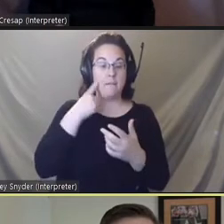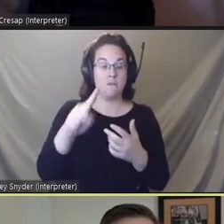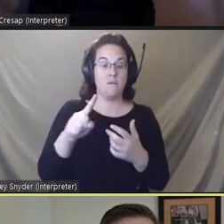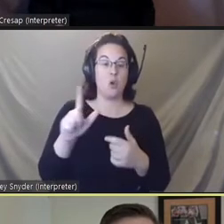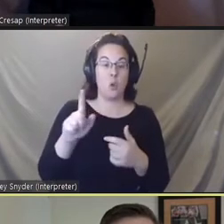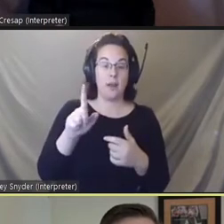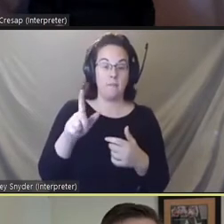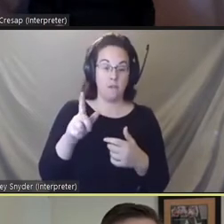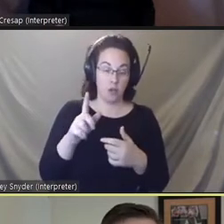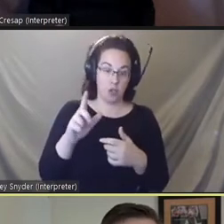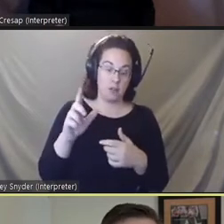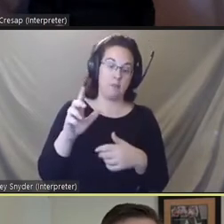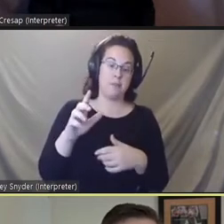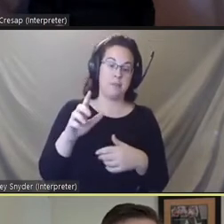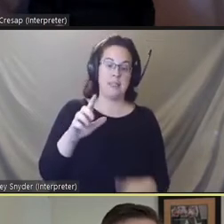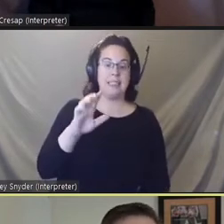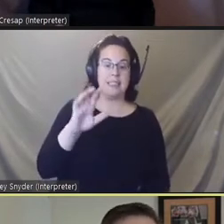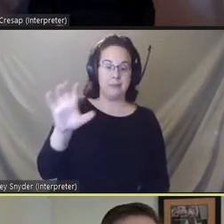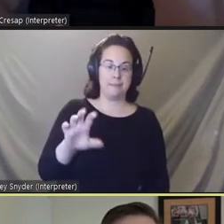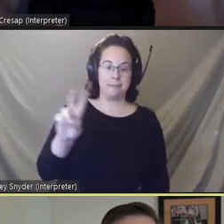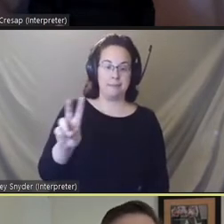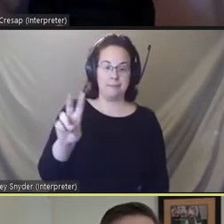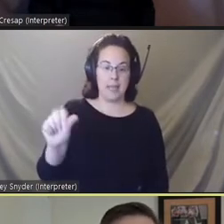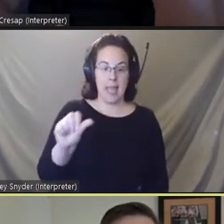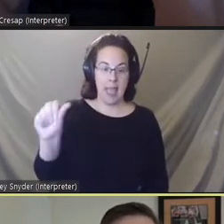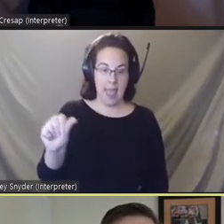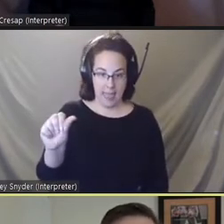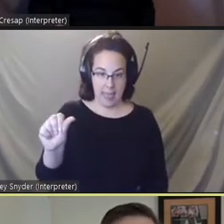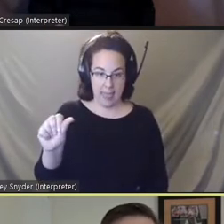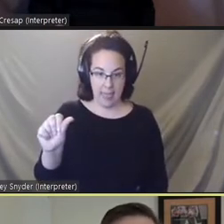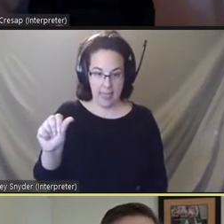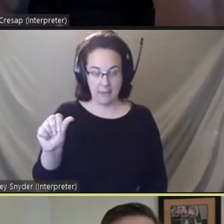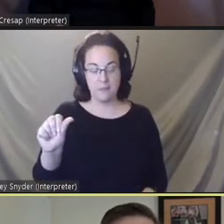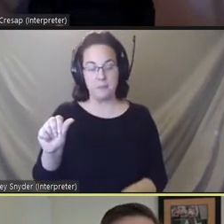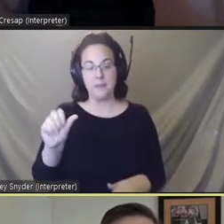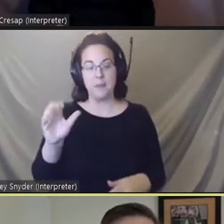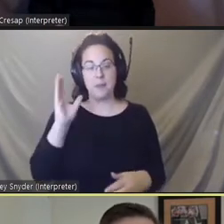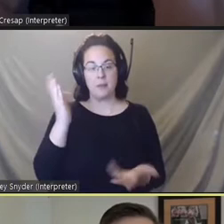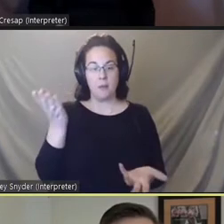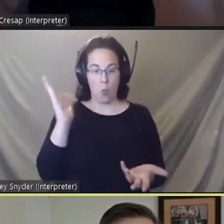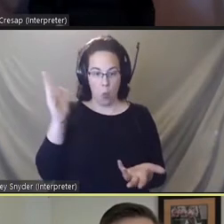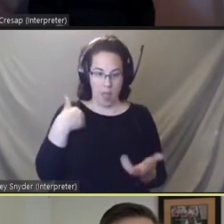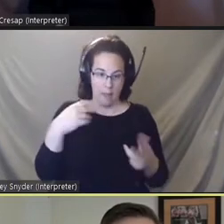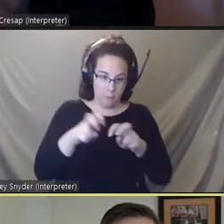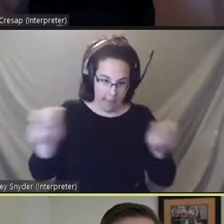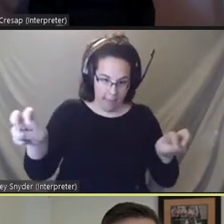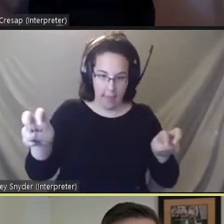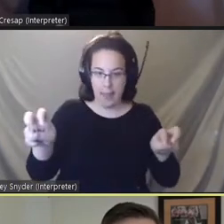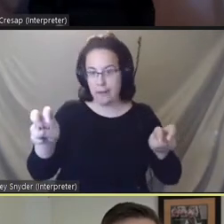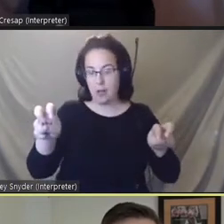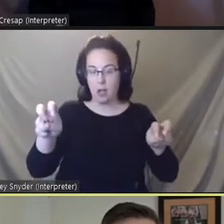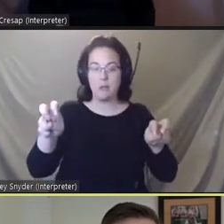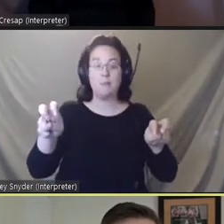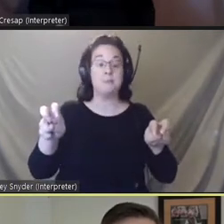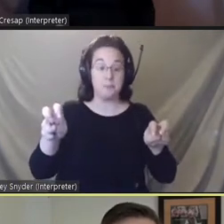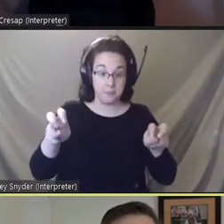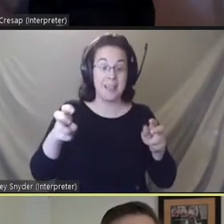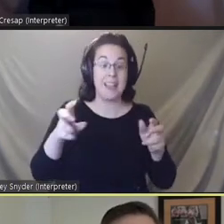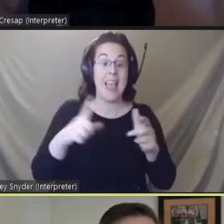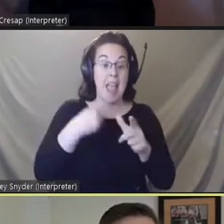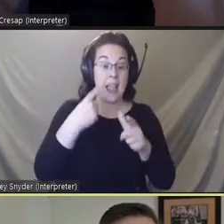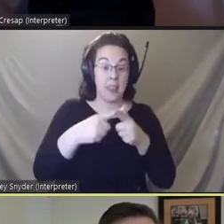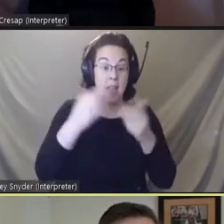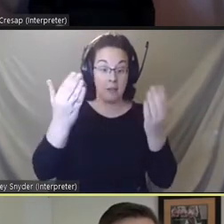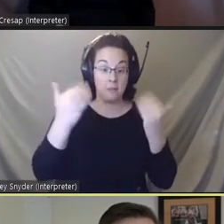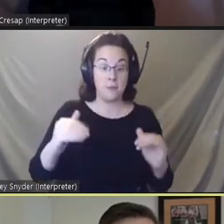Century Communications and Video Accessibility Act, or the CVAA. The panel will be followed by the